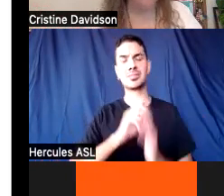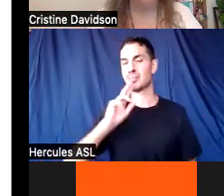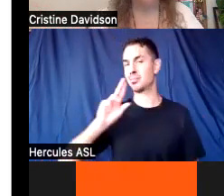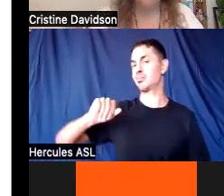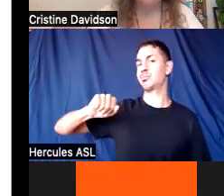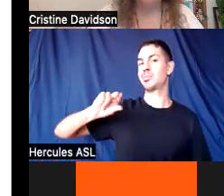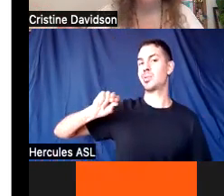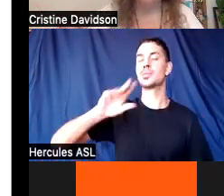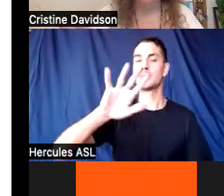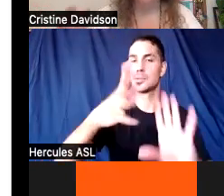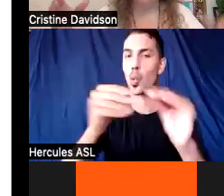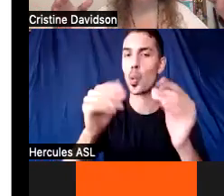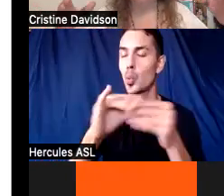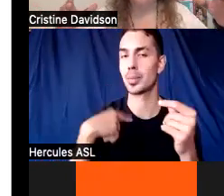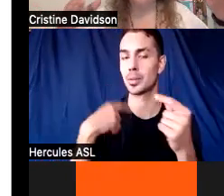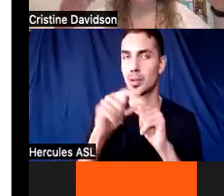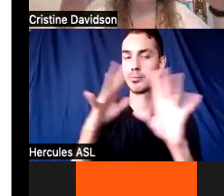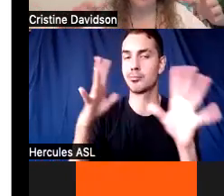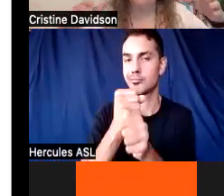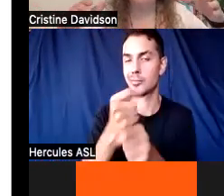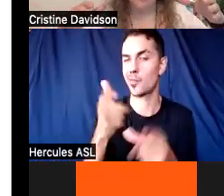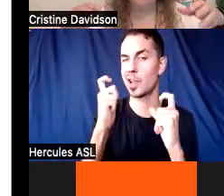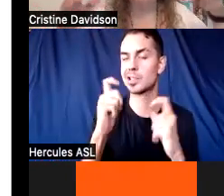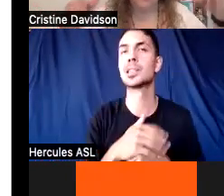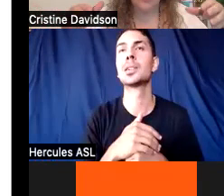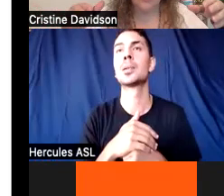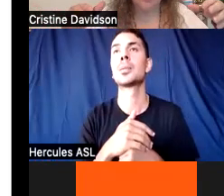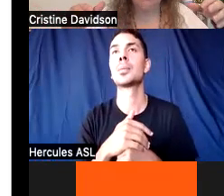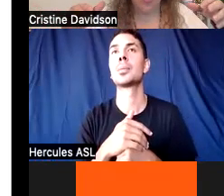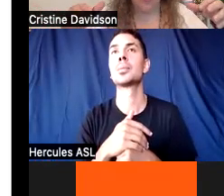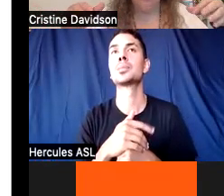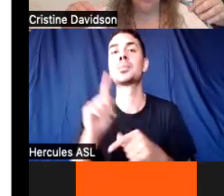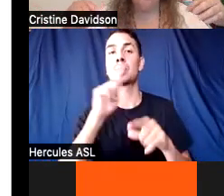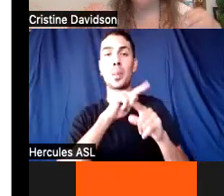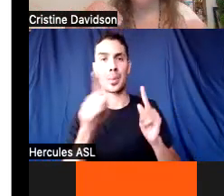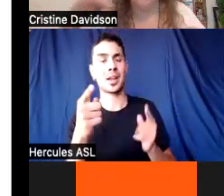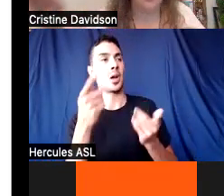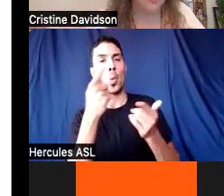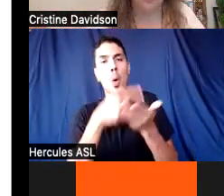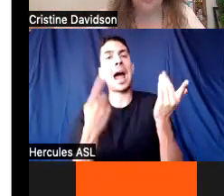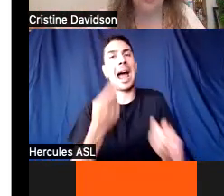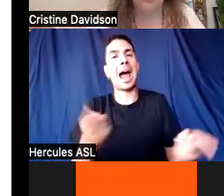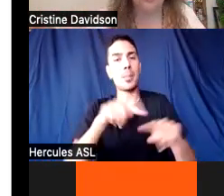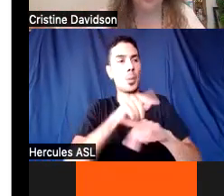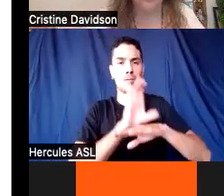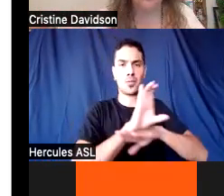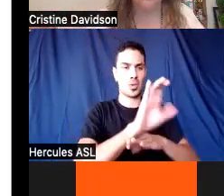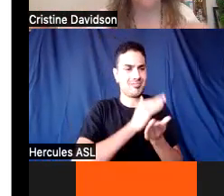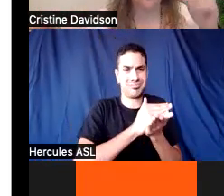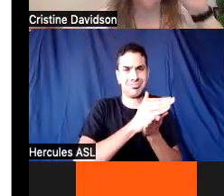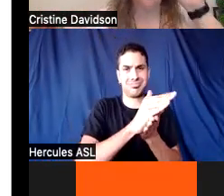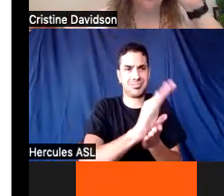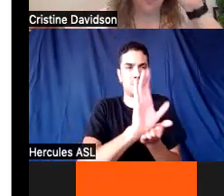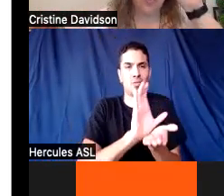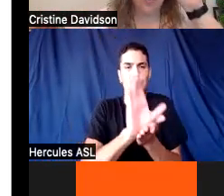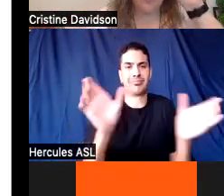way. Well, then when you start putting people on plots of land and forcing them to farm, you start cutting down the trees so